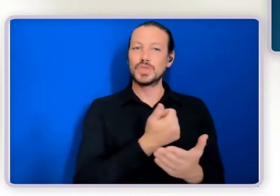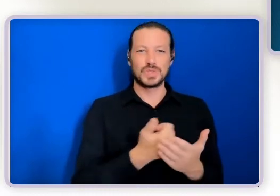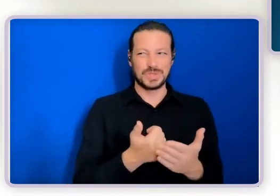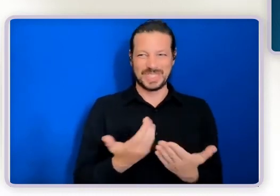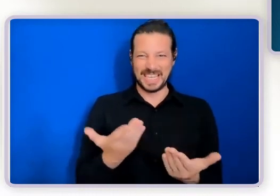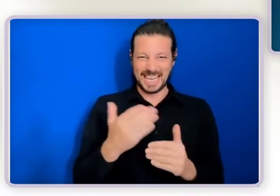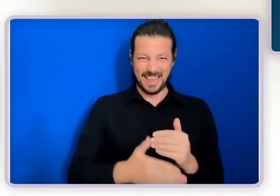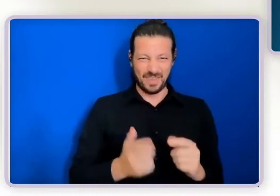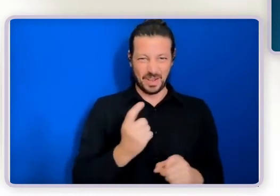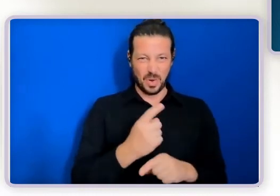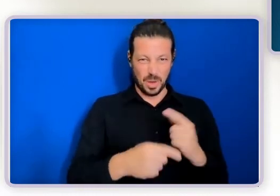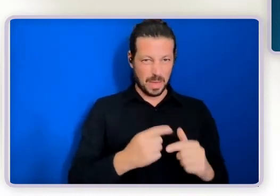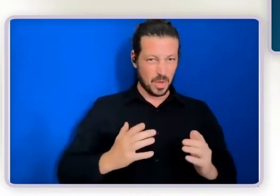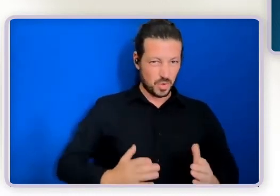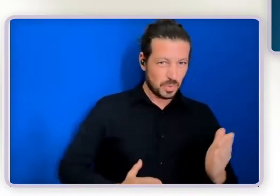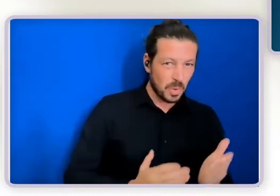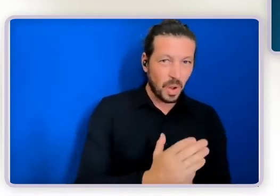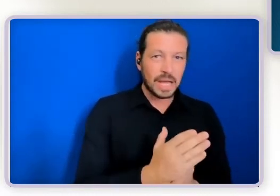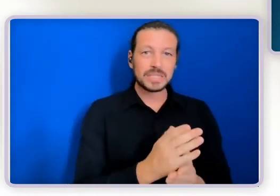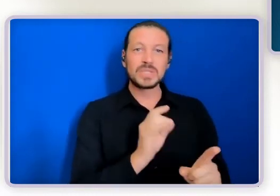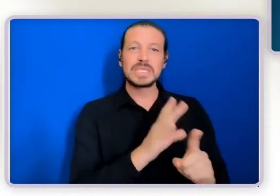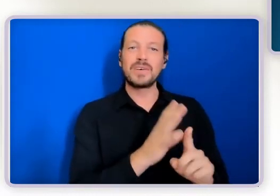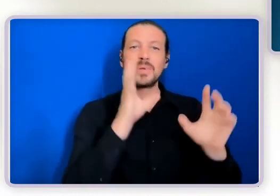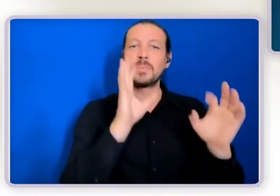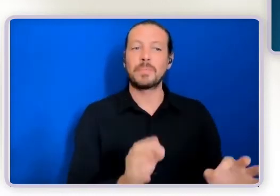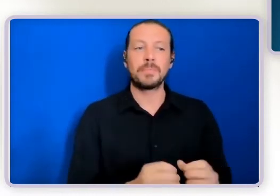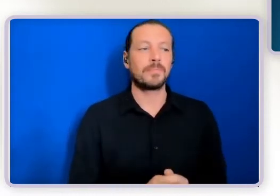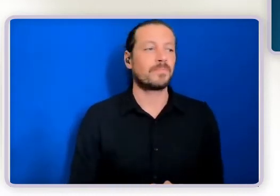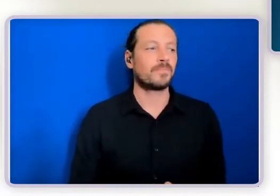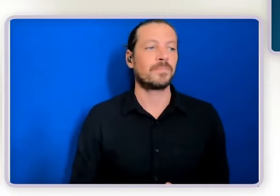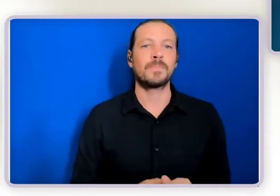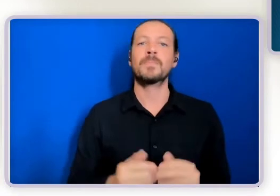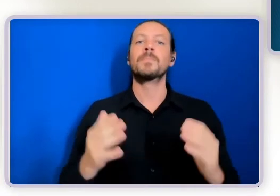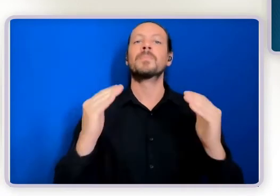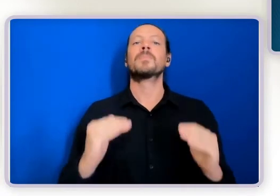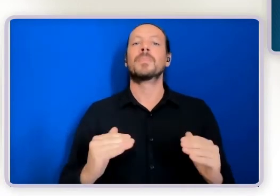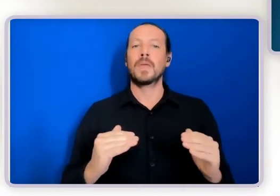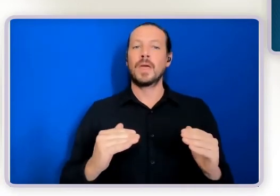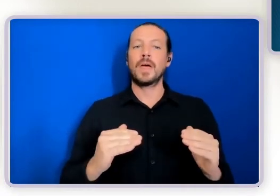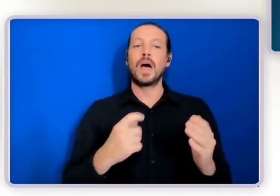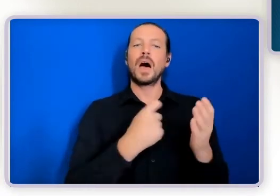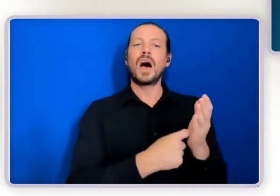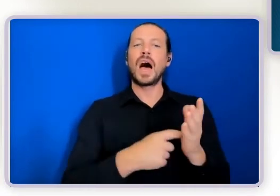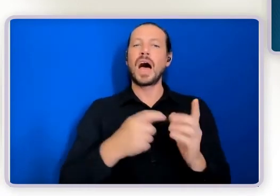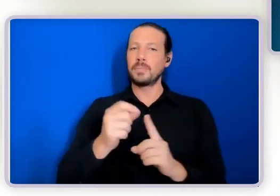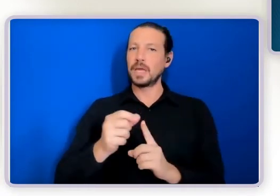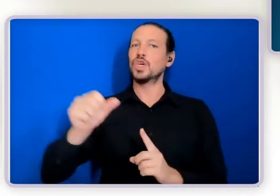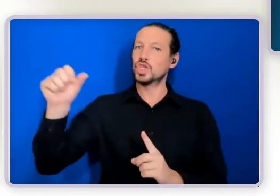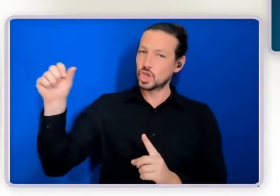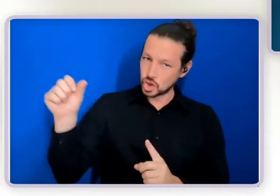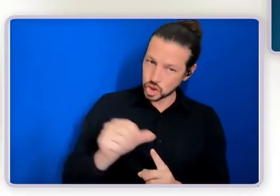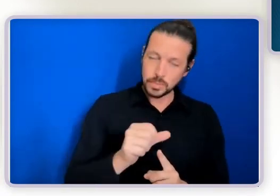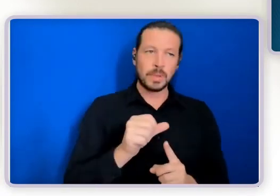Restrictive practices should be used within a positive behaviour support framework that includes proactive, person-centred